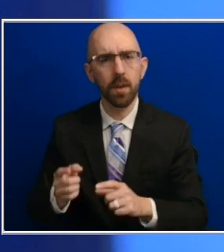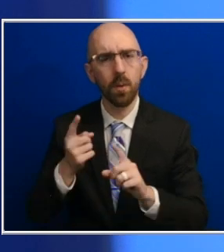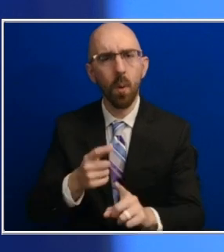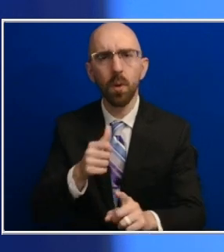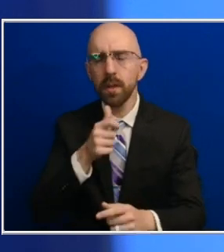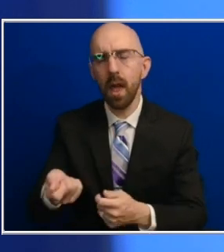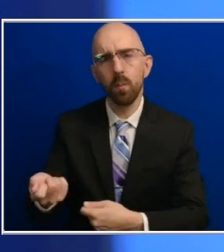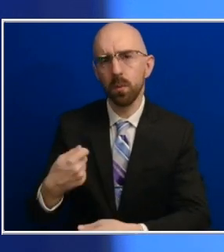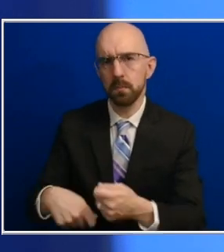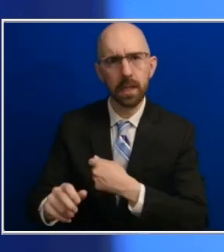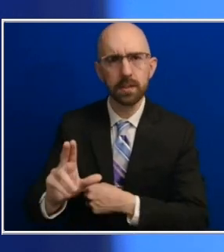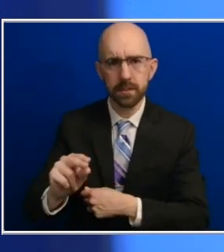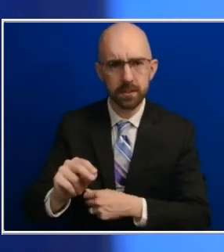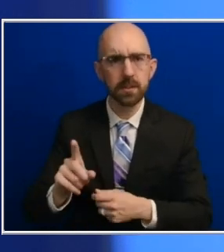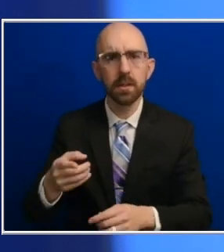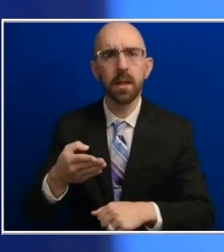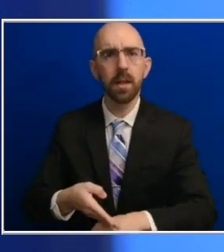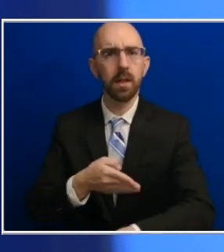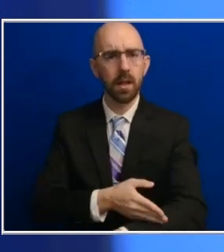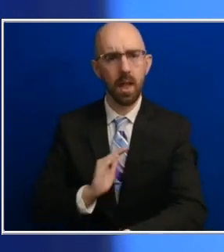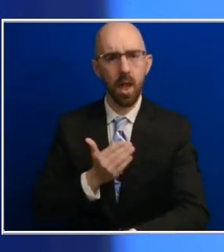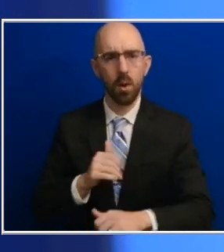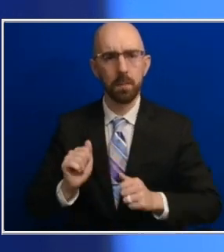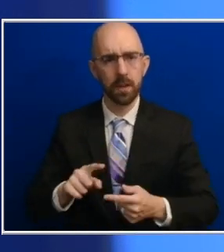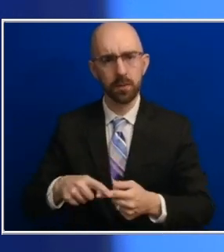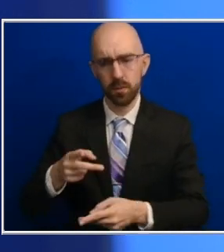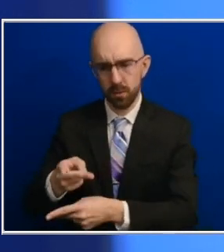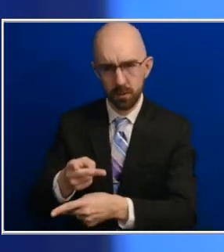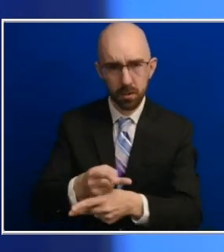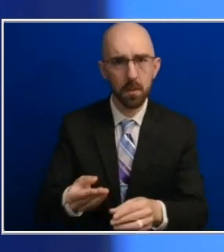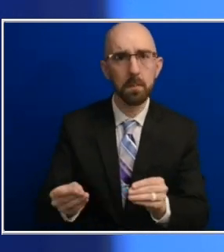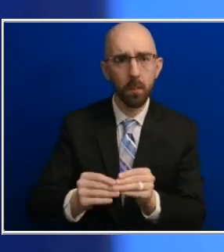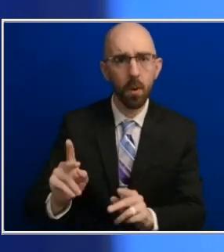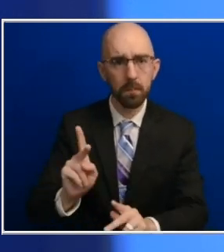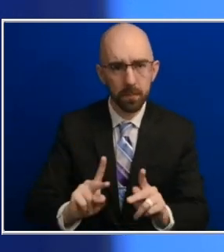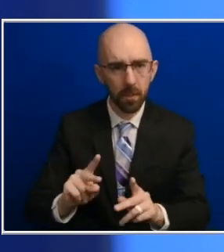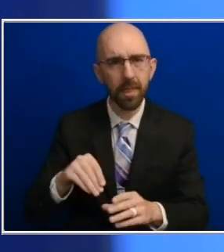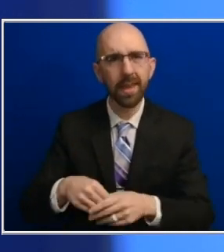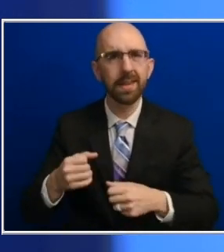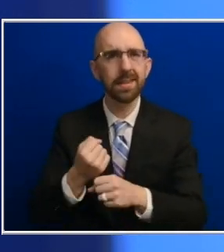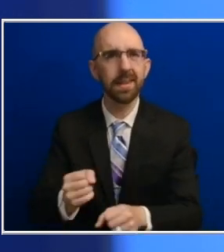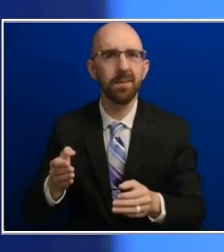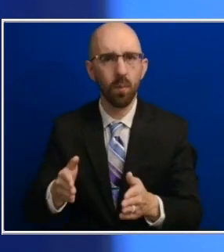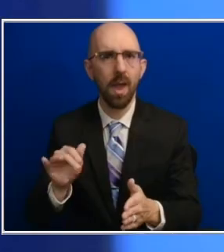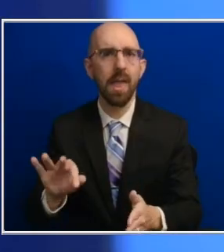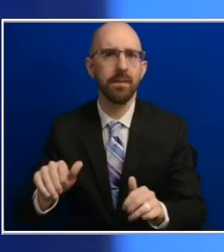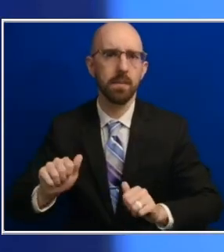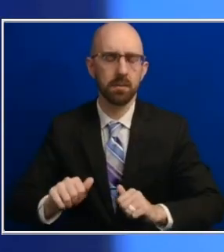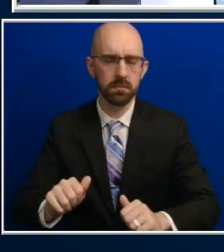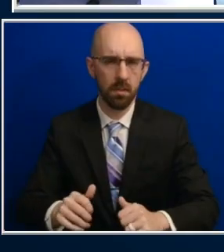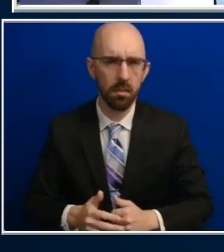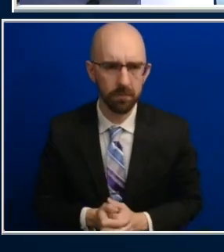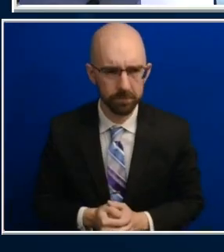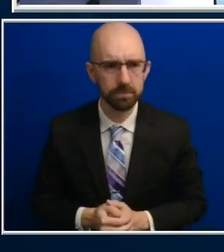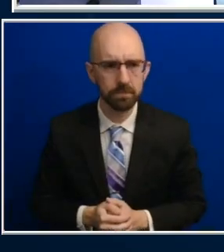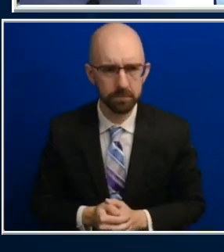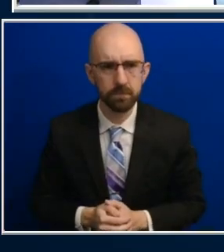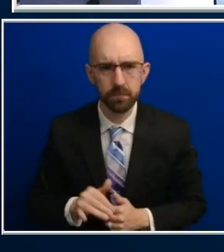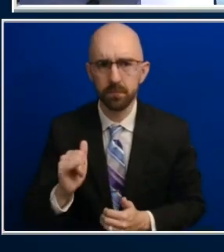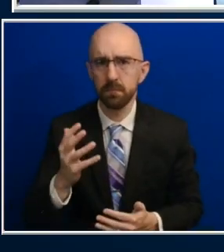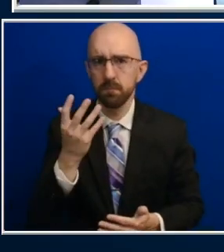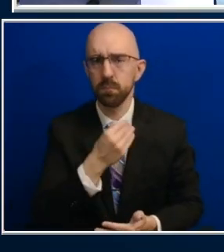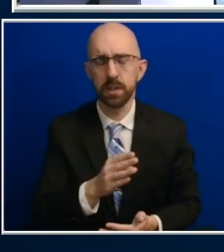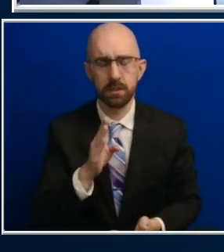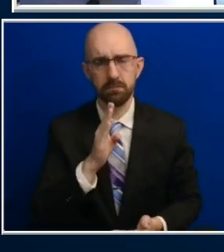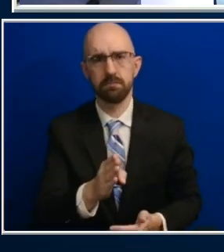to enhance our ability to take care of more people and to do it again safer if we can. Yeah. I think that's a pretty sobering fact. You mentioned